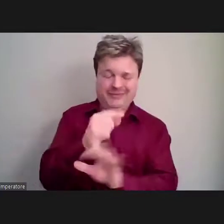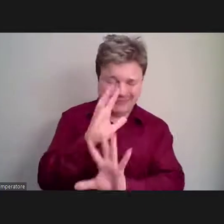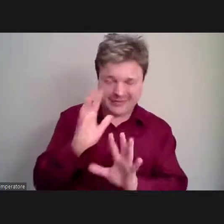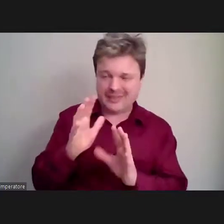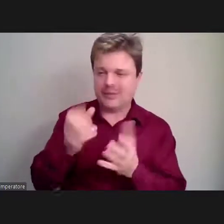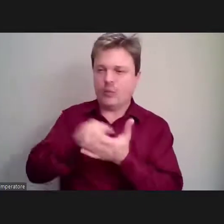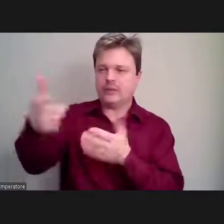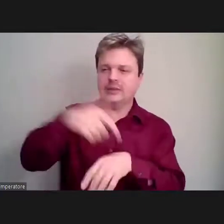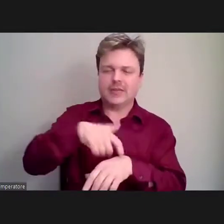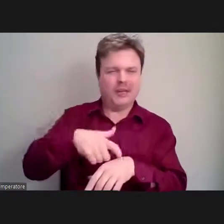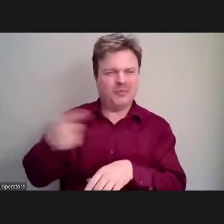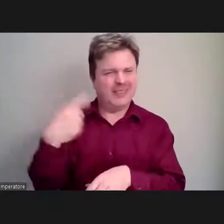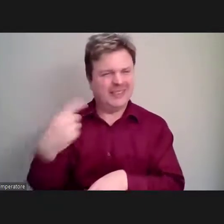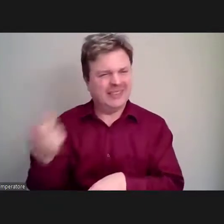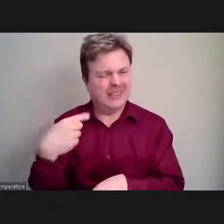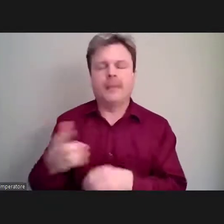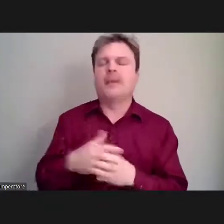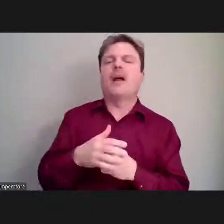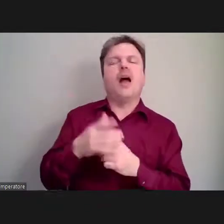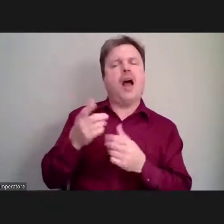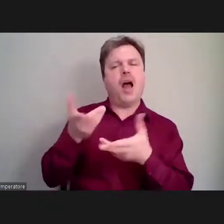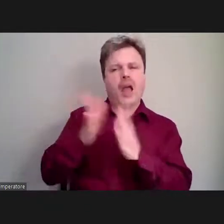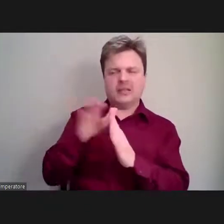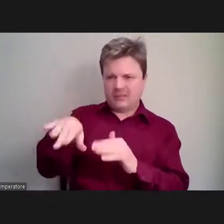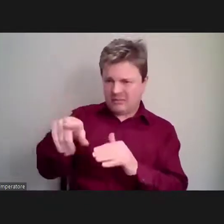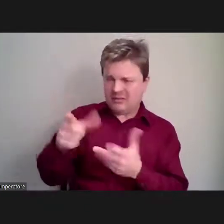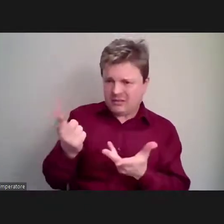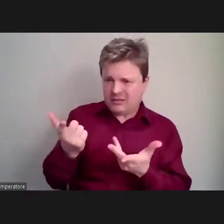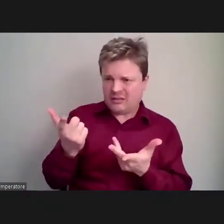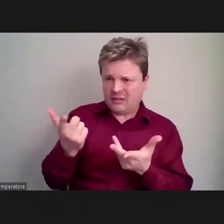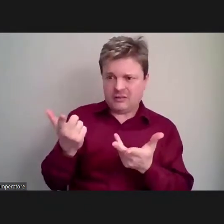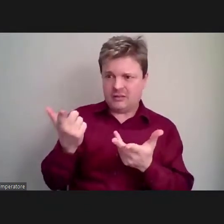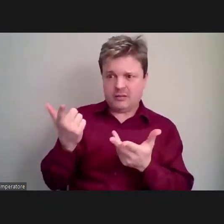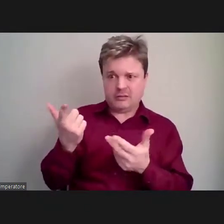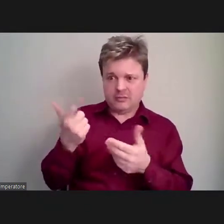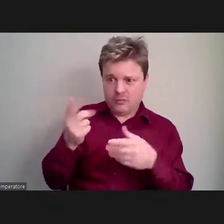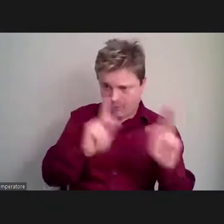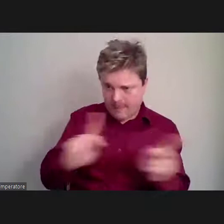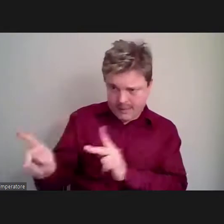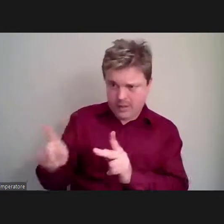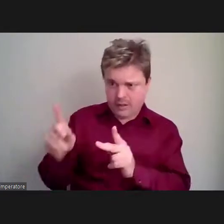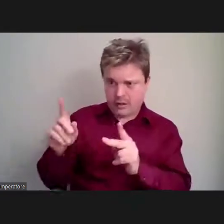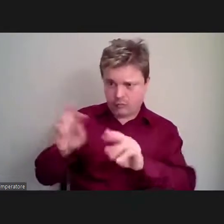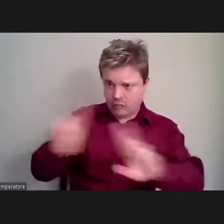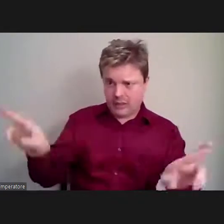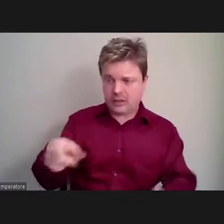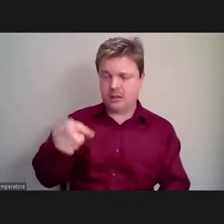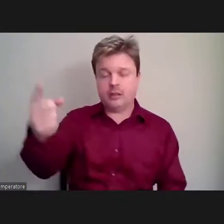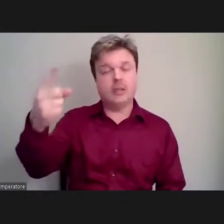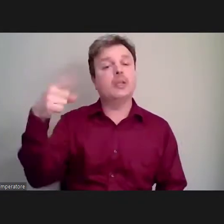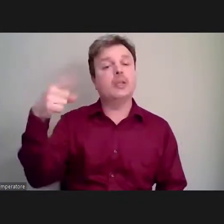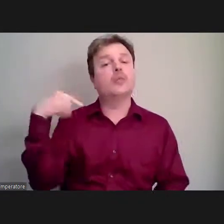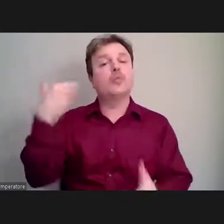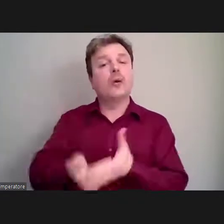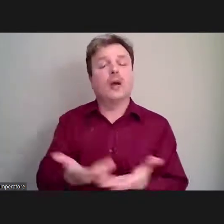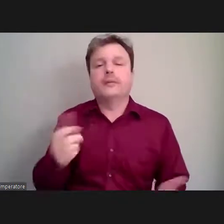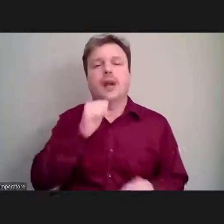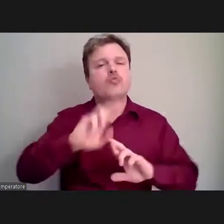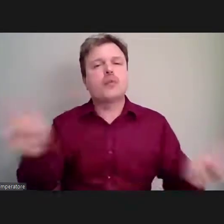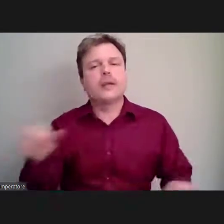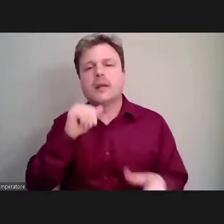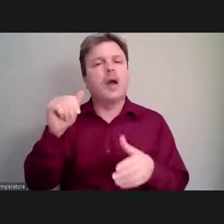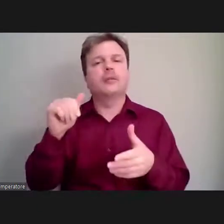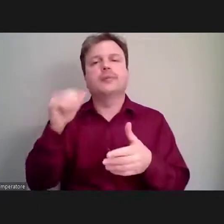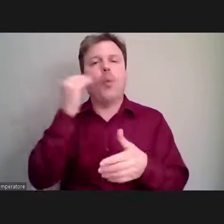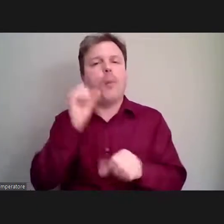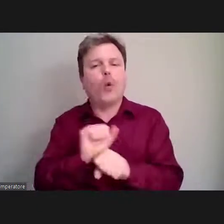something prepared and he wouldn't have it prepared. And I asked my supervisor what she thought I should do about it. And